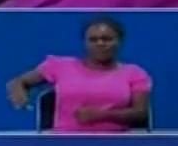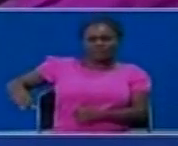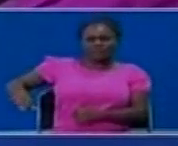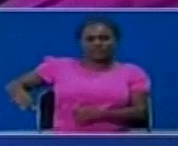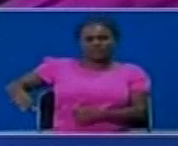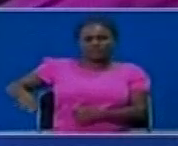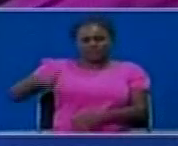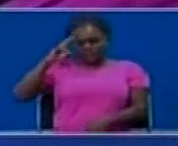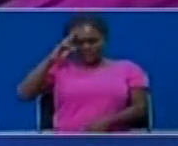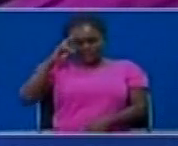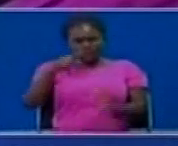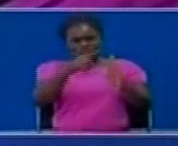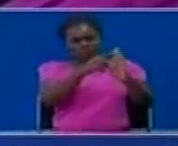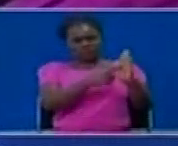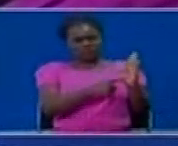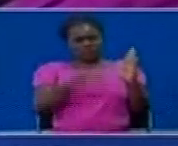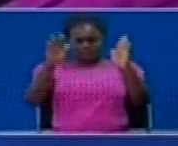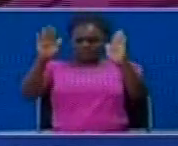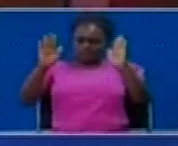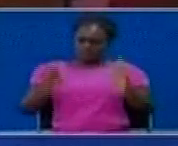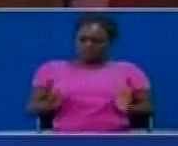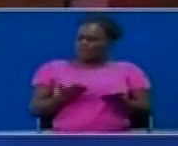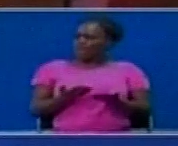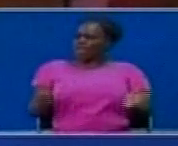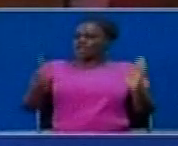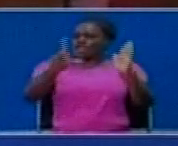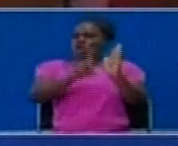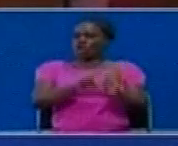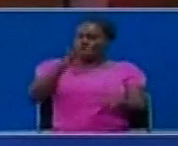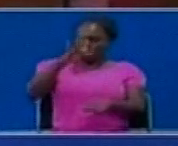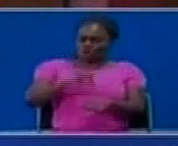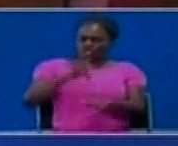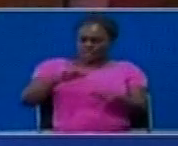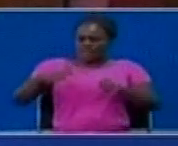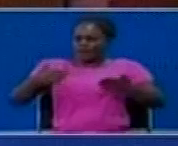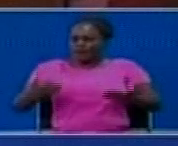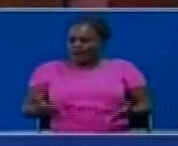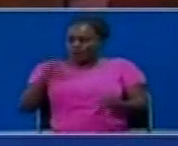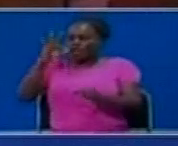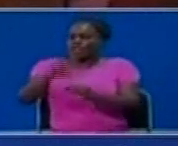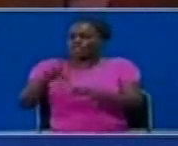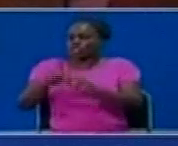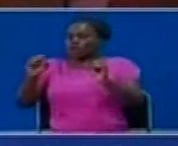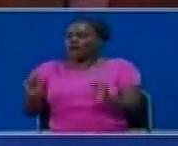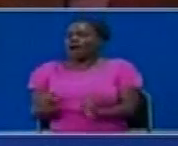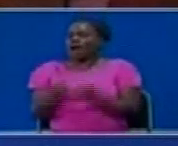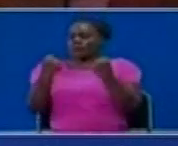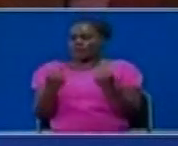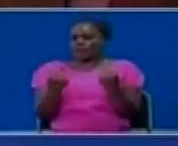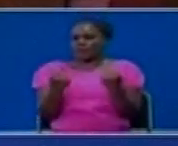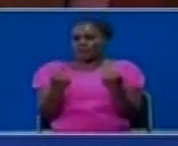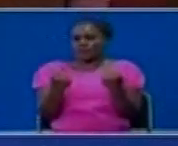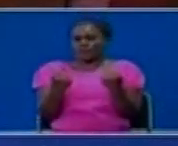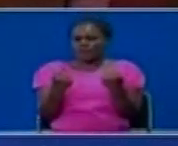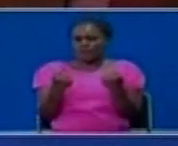For these reasons, it is imperative that any legislation concerning the manner in which the elections shall be conducted be disposed